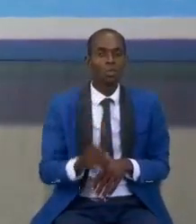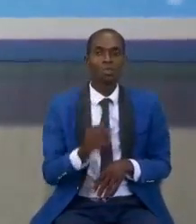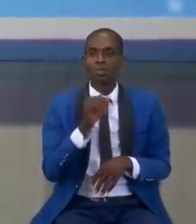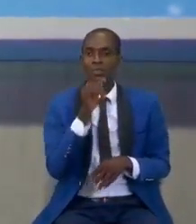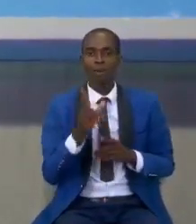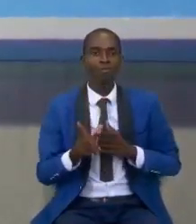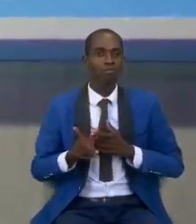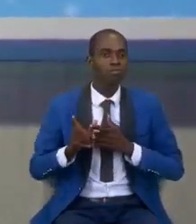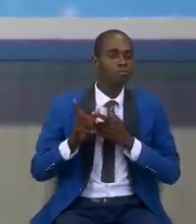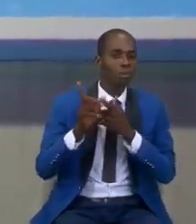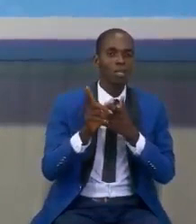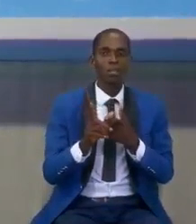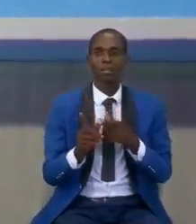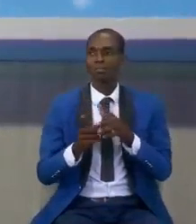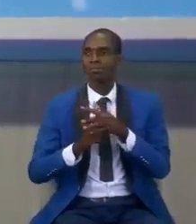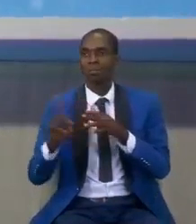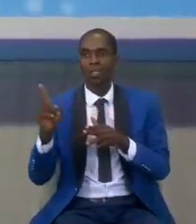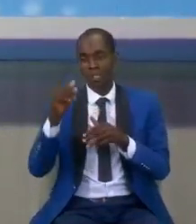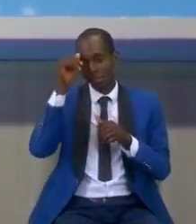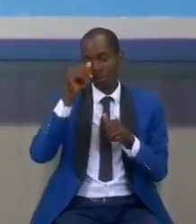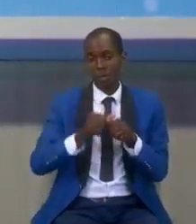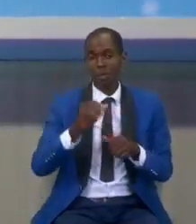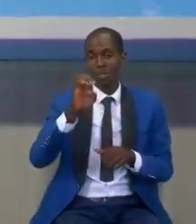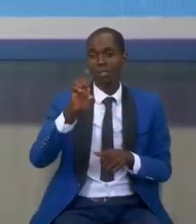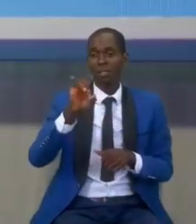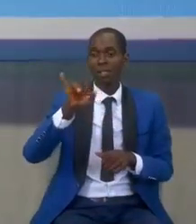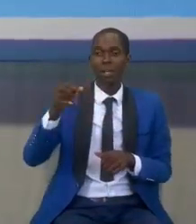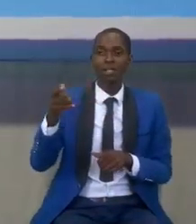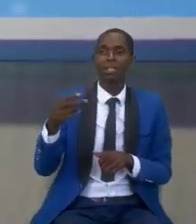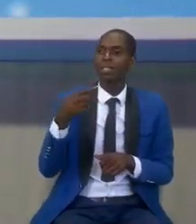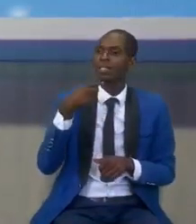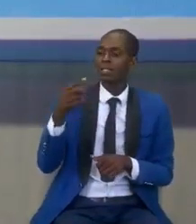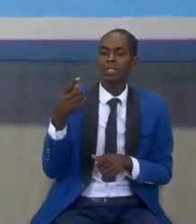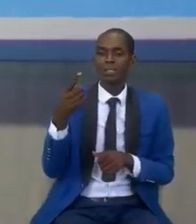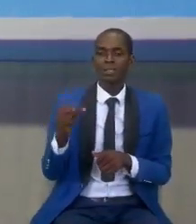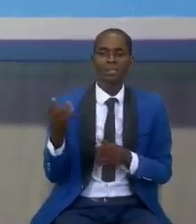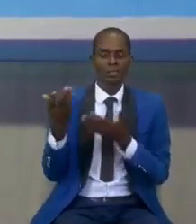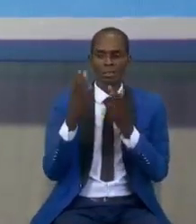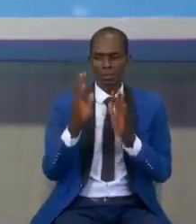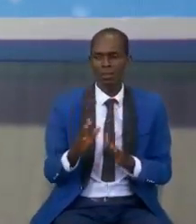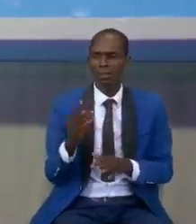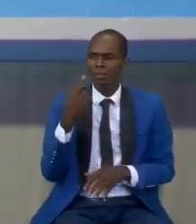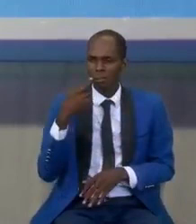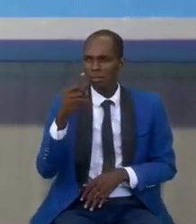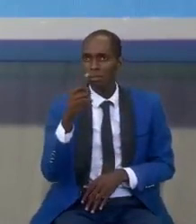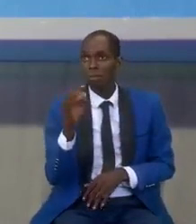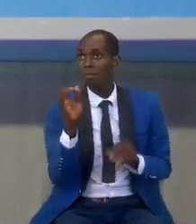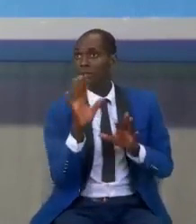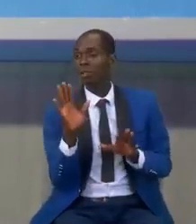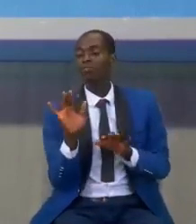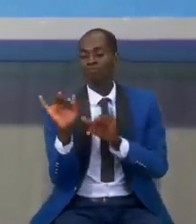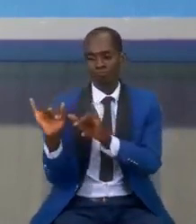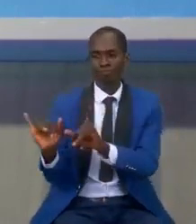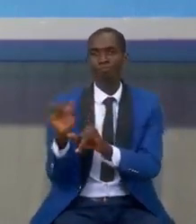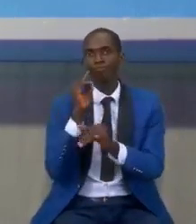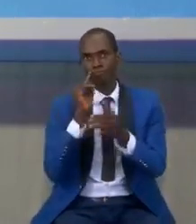go and seek him. I saw nothing. Stay there and check up. And then go again. I saw nothing. Go